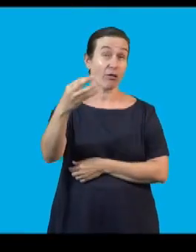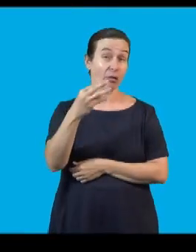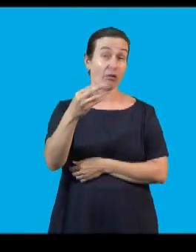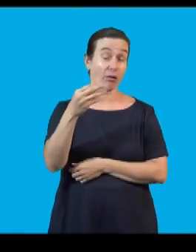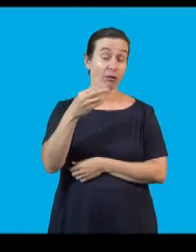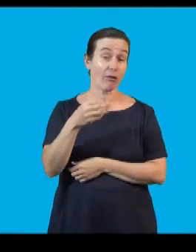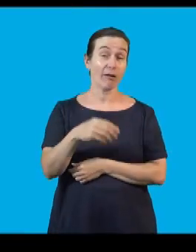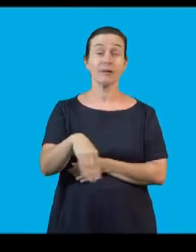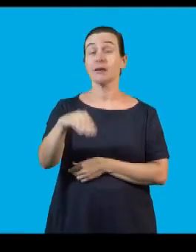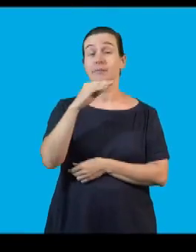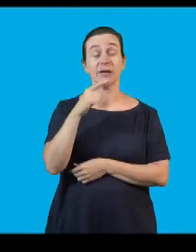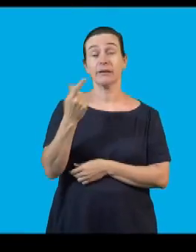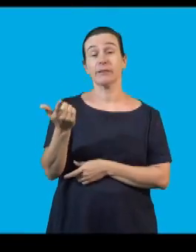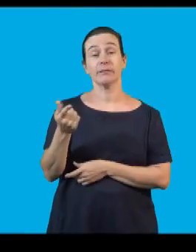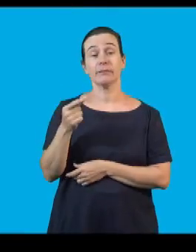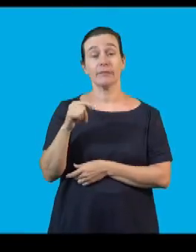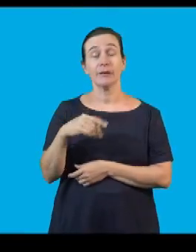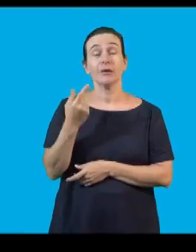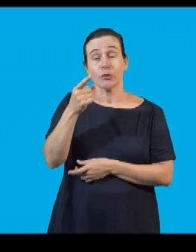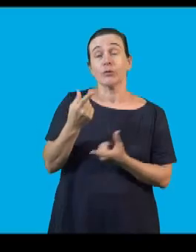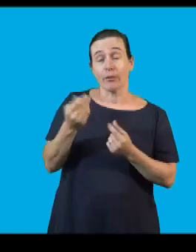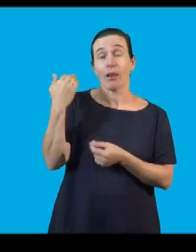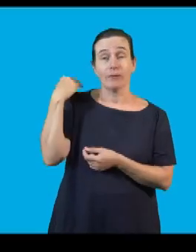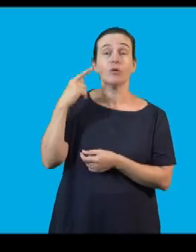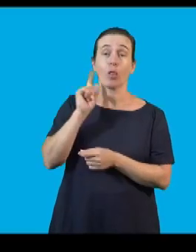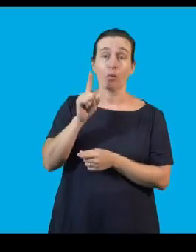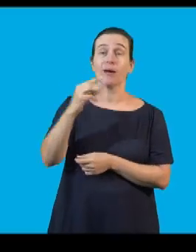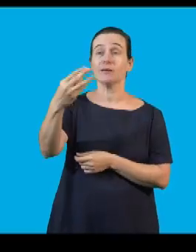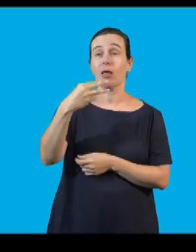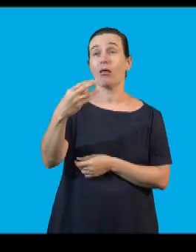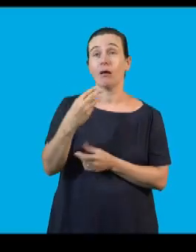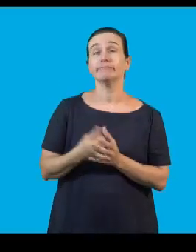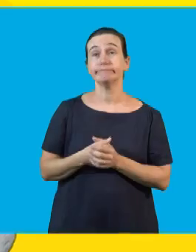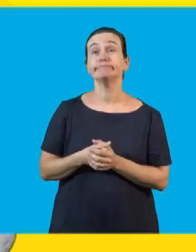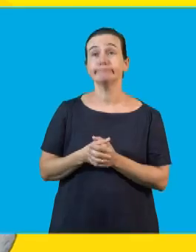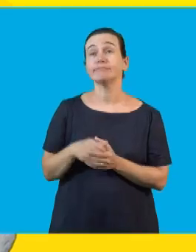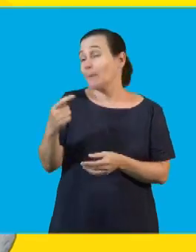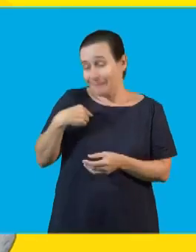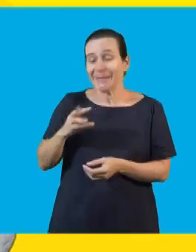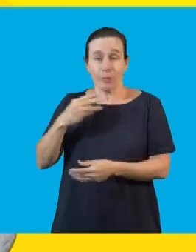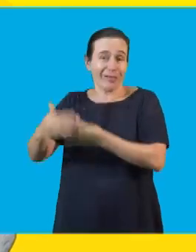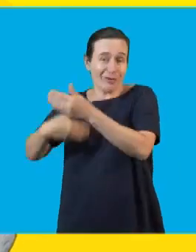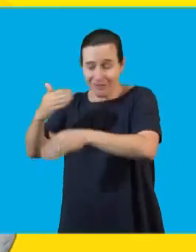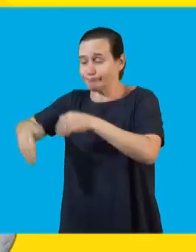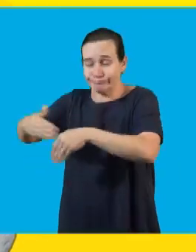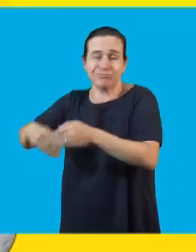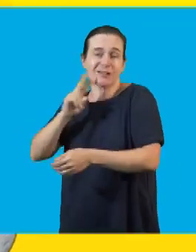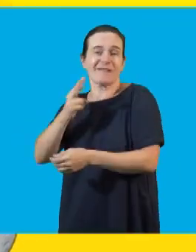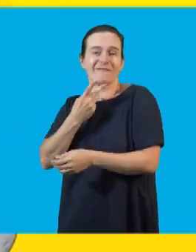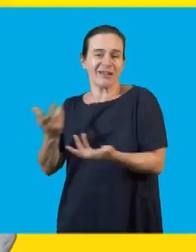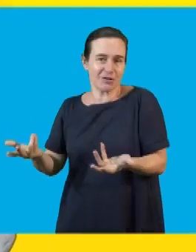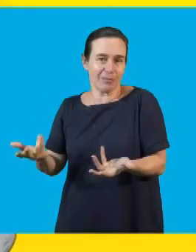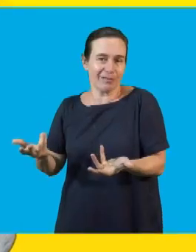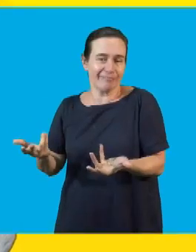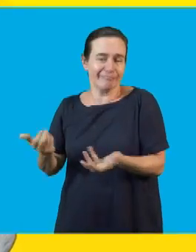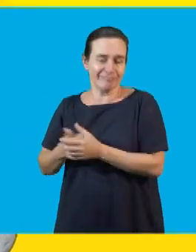that is presented by his owner, and he's now saying, but you've done this before, and I just continue my behavior, all right?